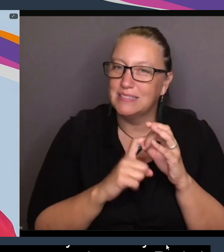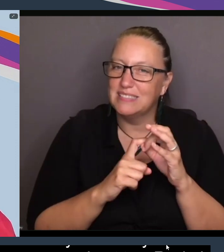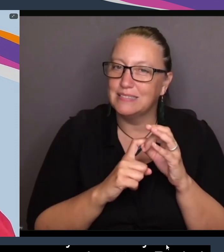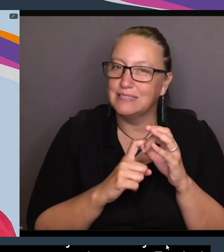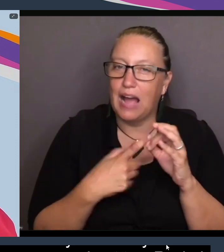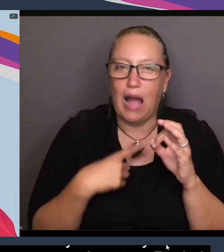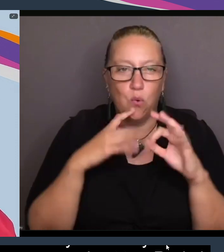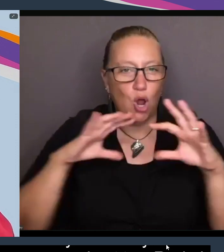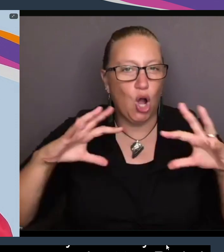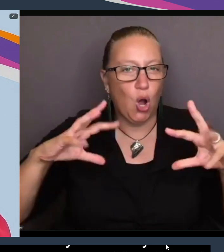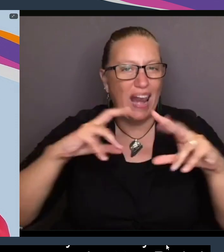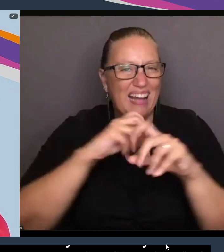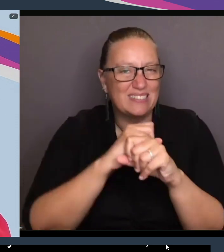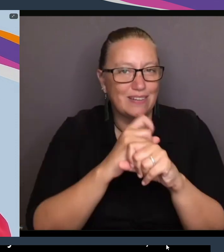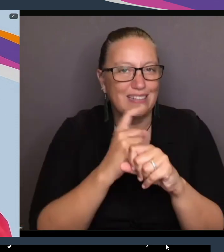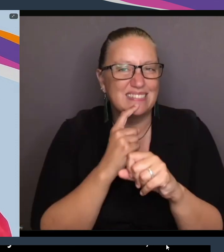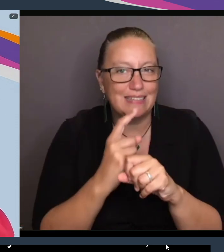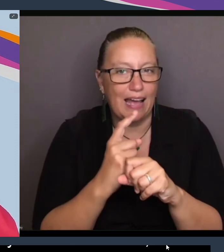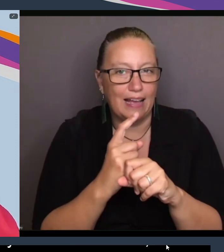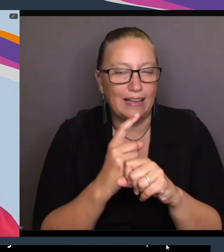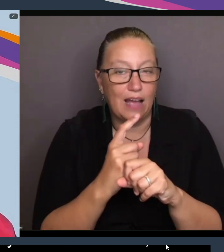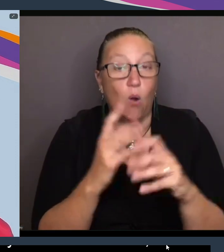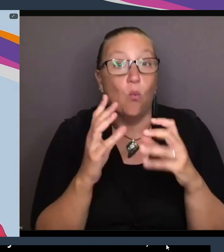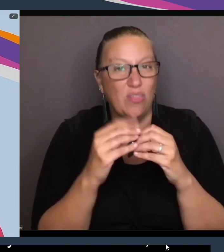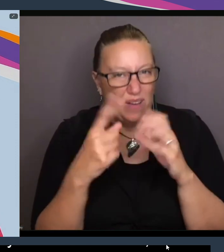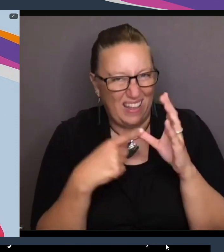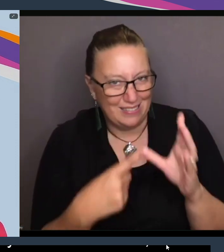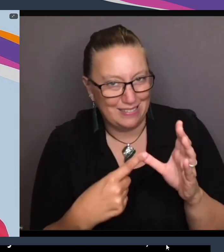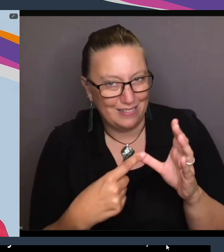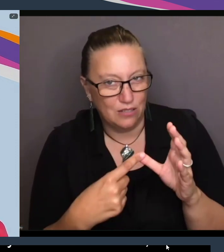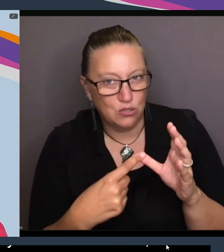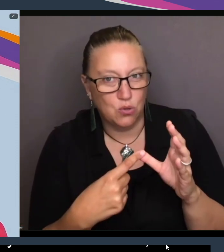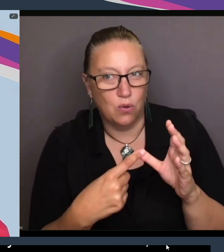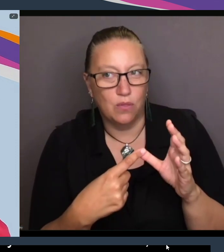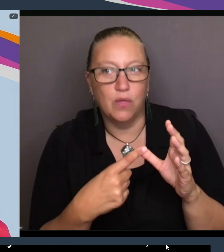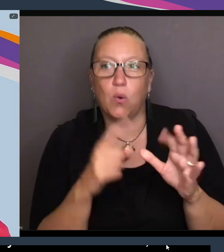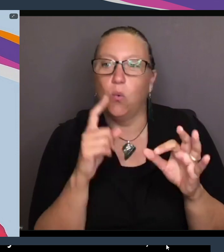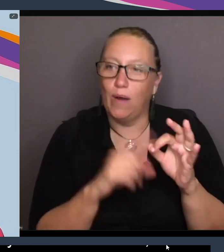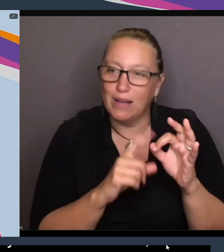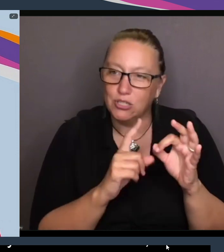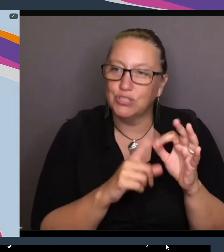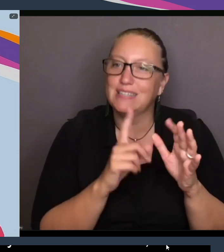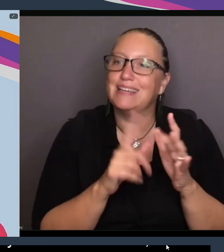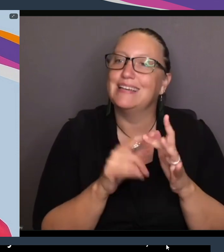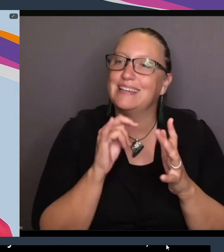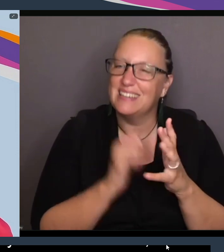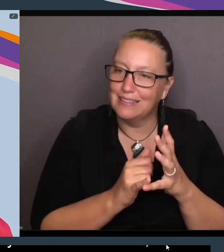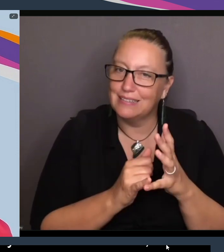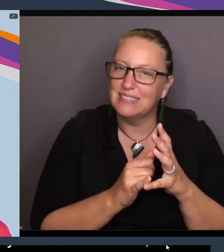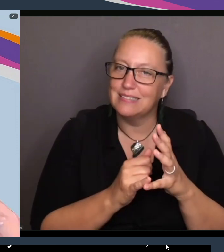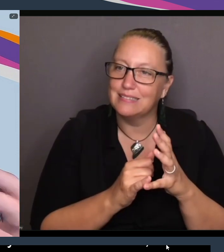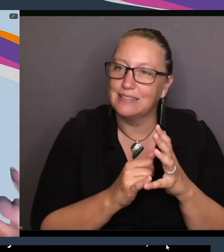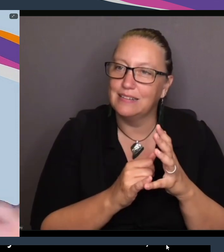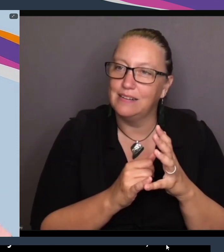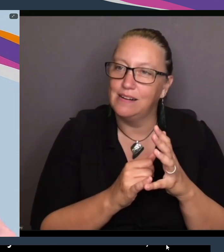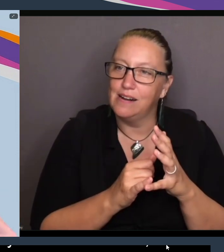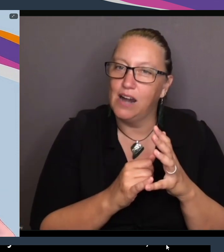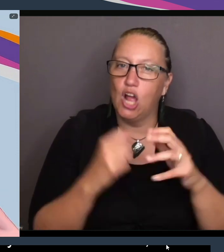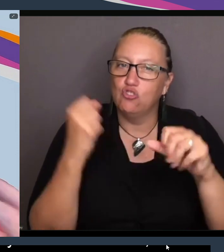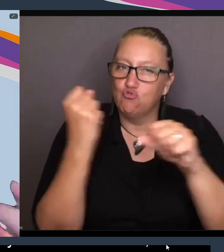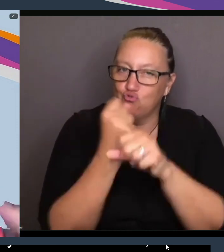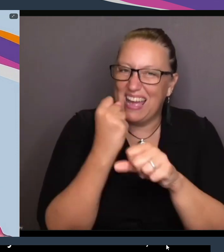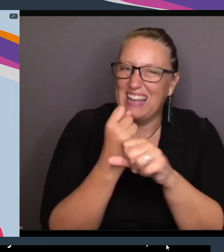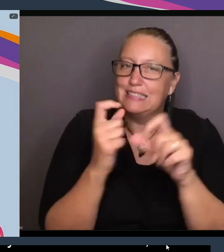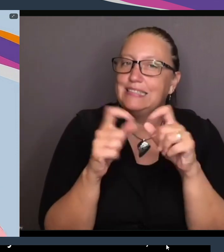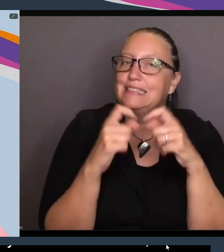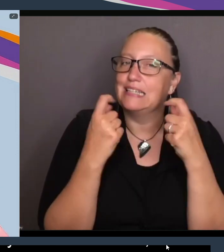would collectively group with an answer. So the questions are around creating teams